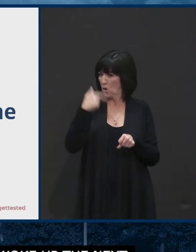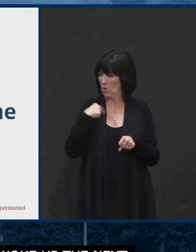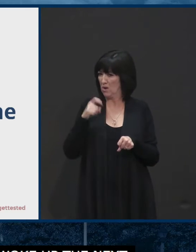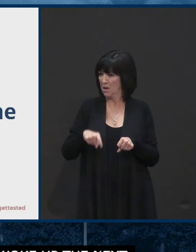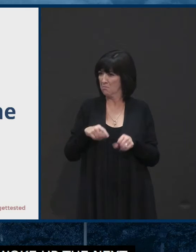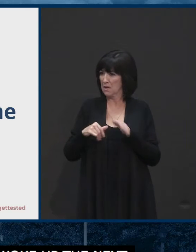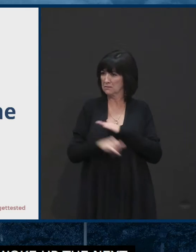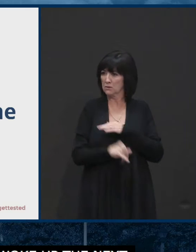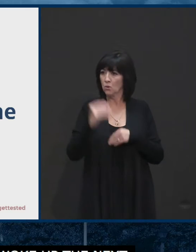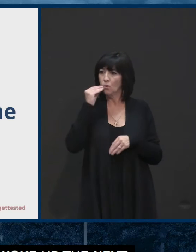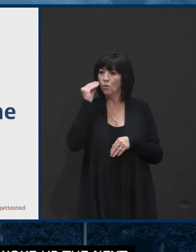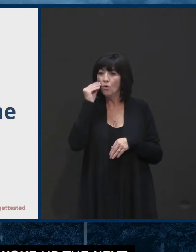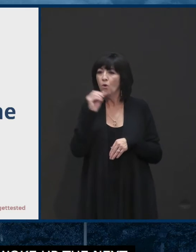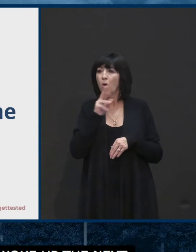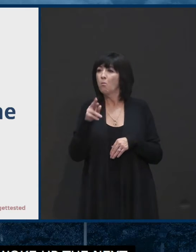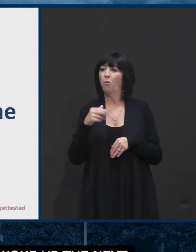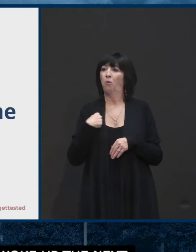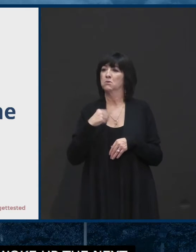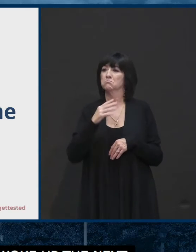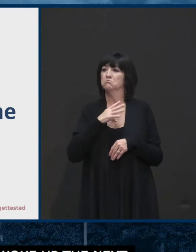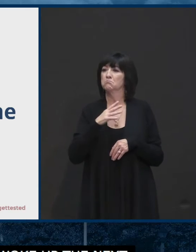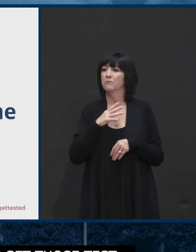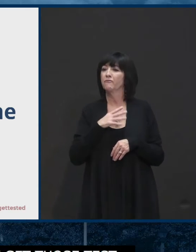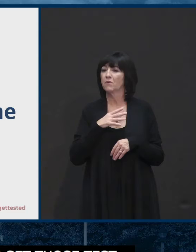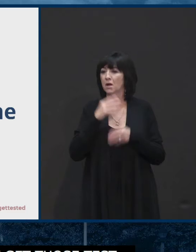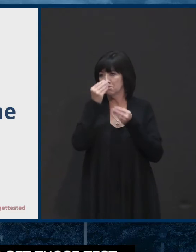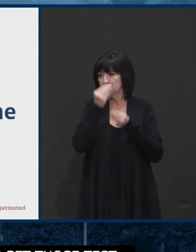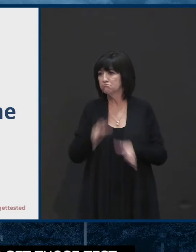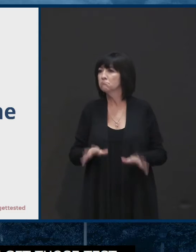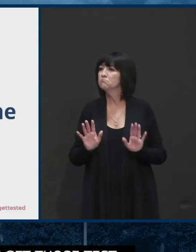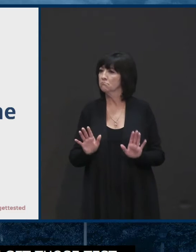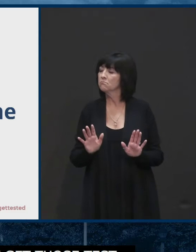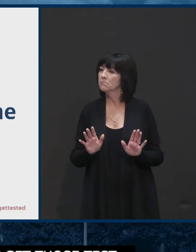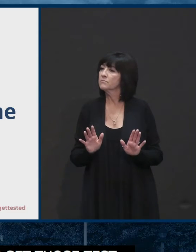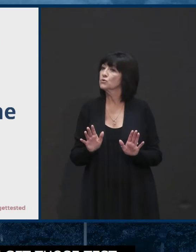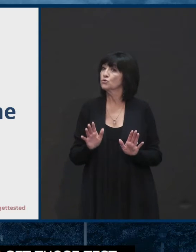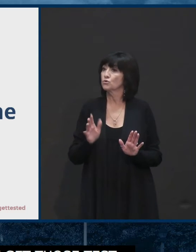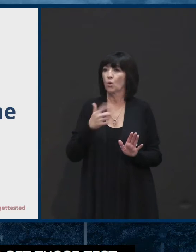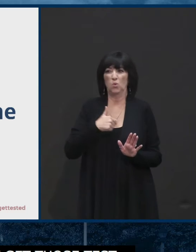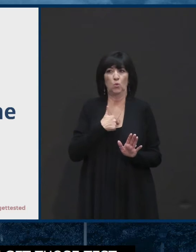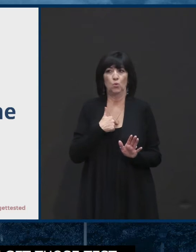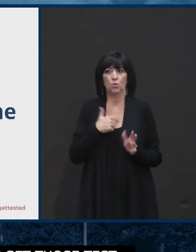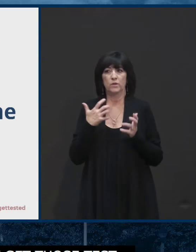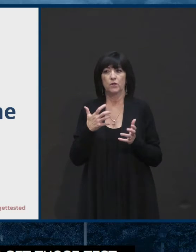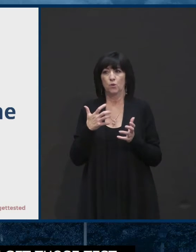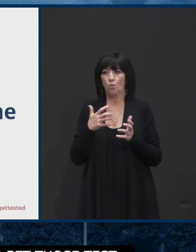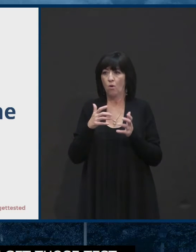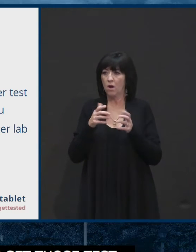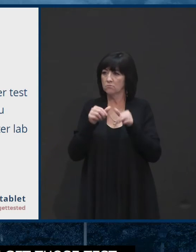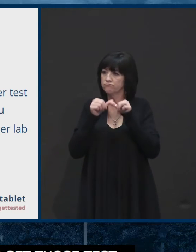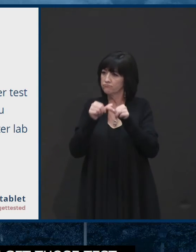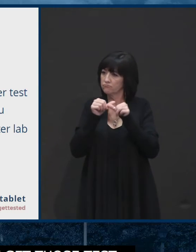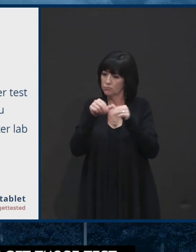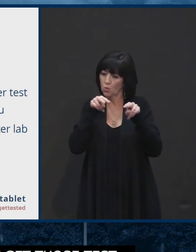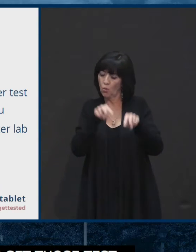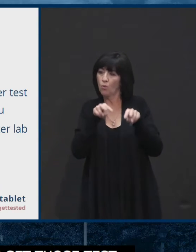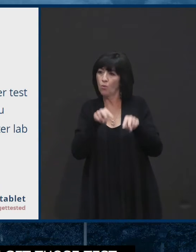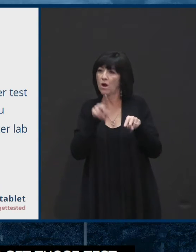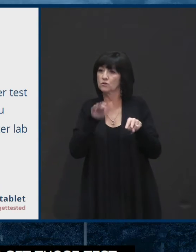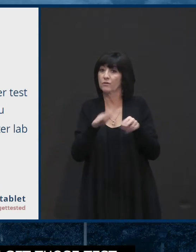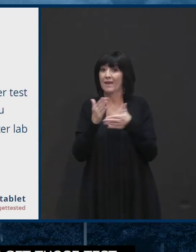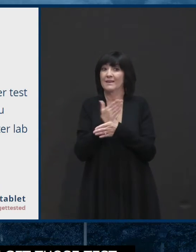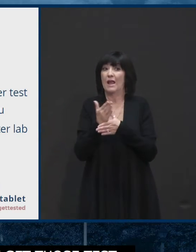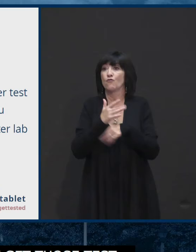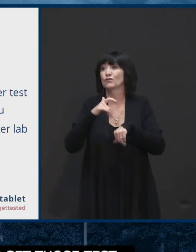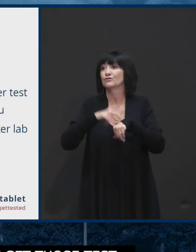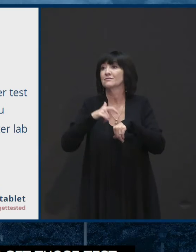health with the contact tracing and additional notifications. So we're going to keep reporting out on that average time and working to reduce